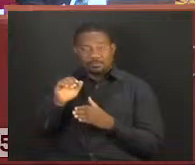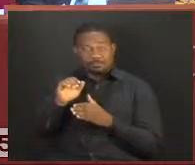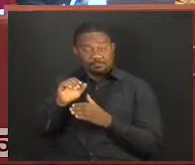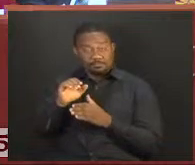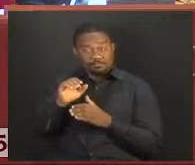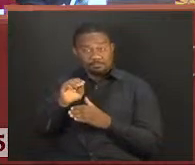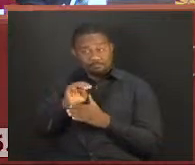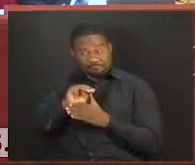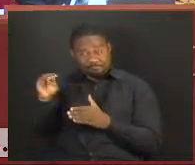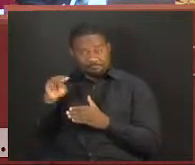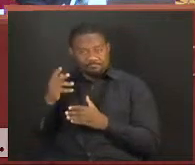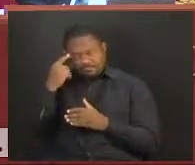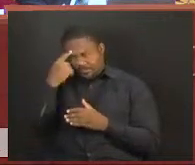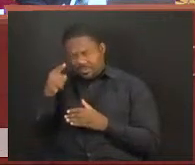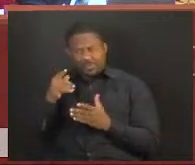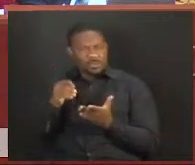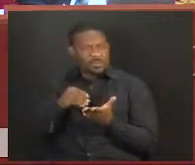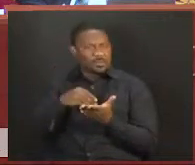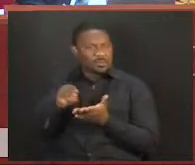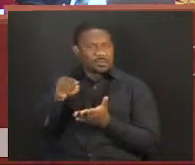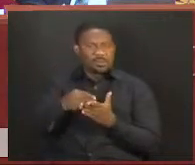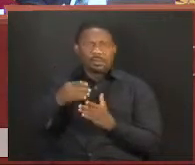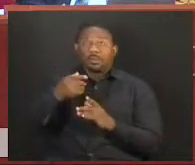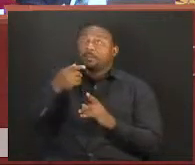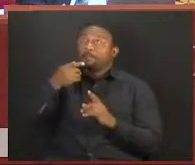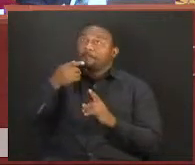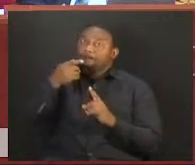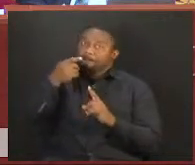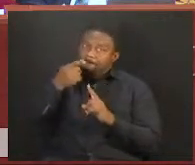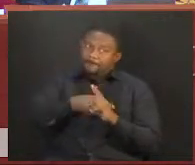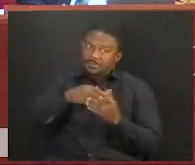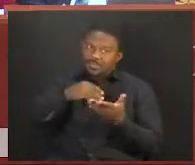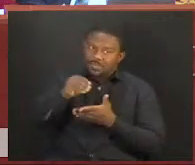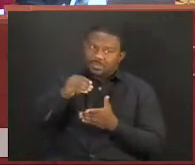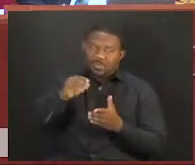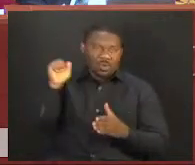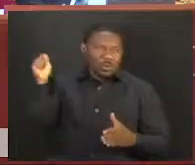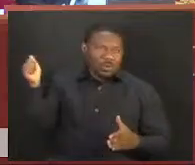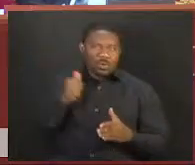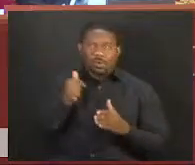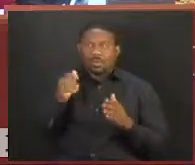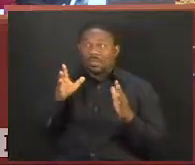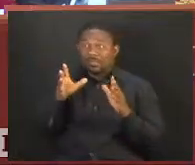allocated for the payment of monthly allowance to all assembly members.